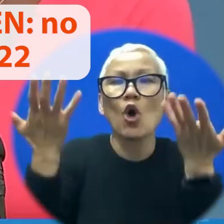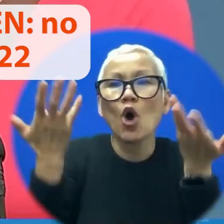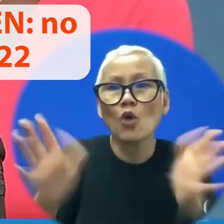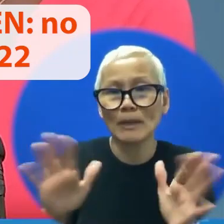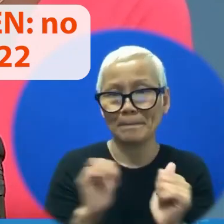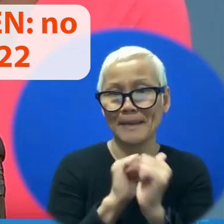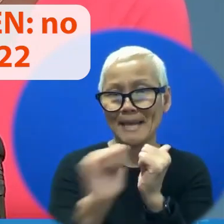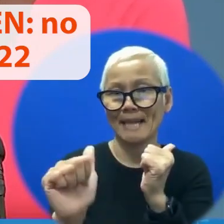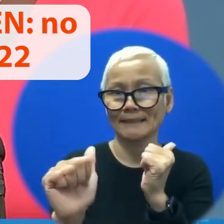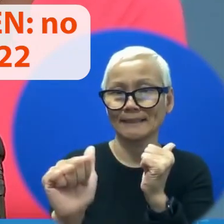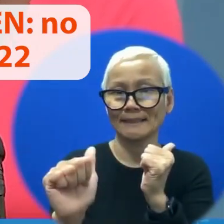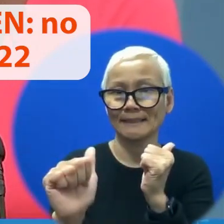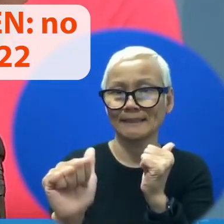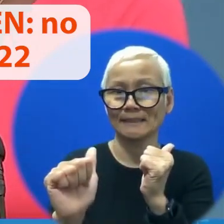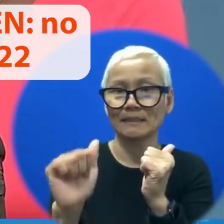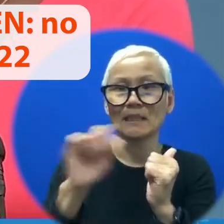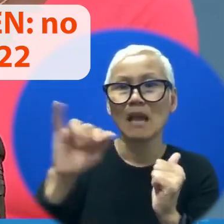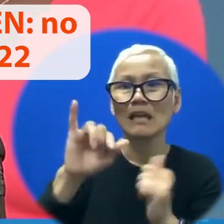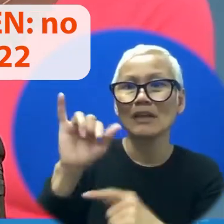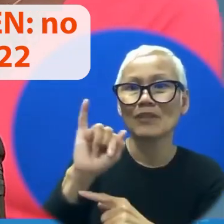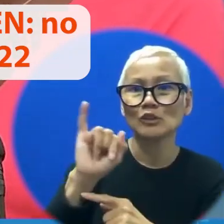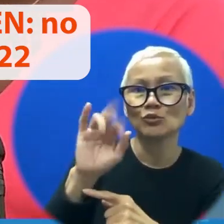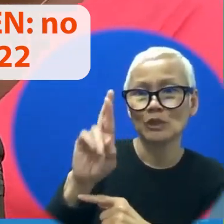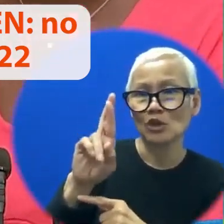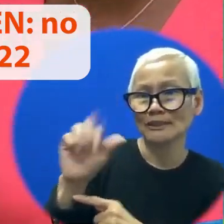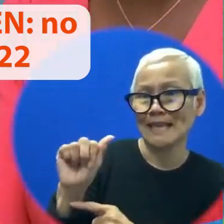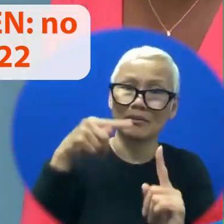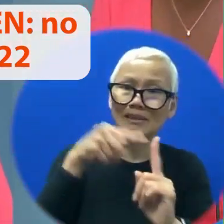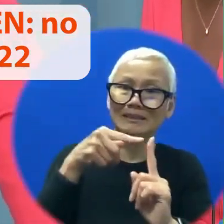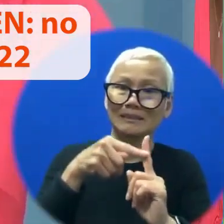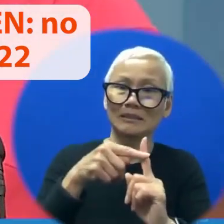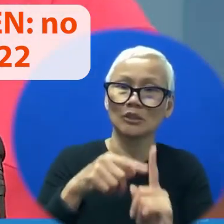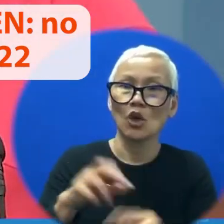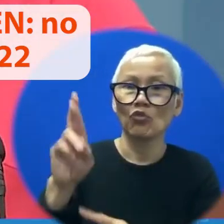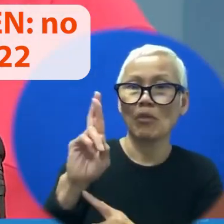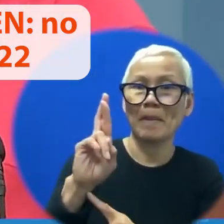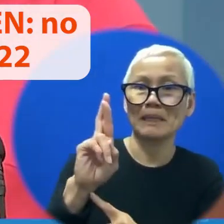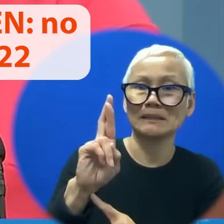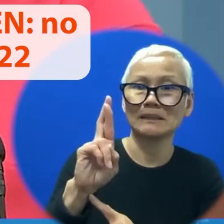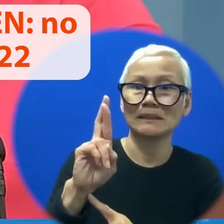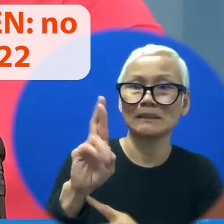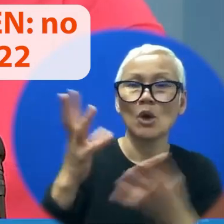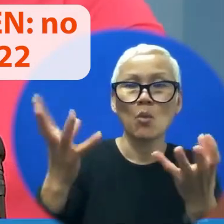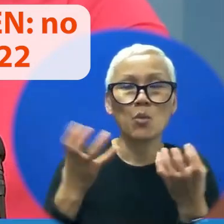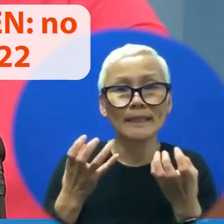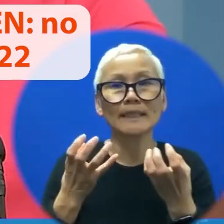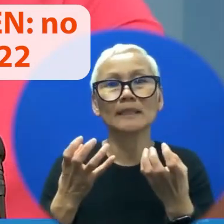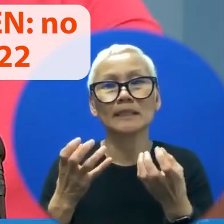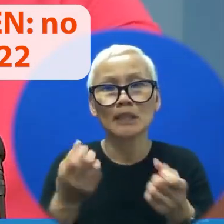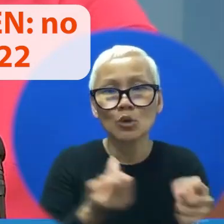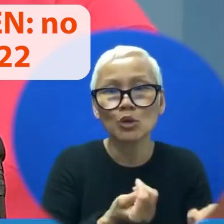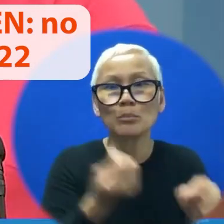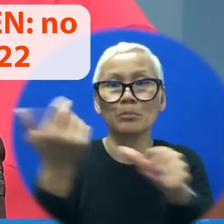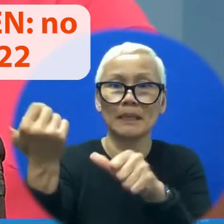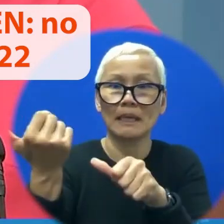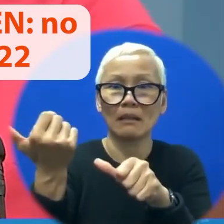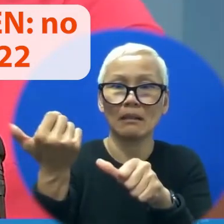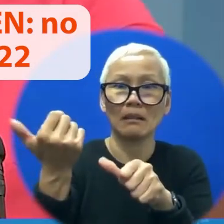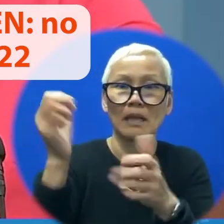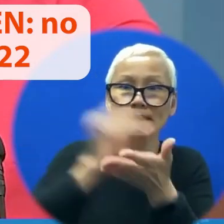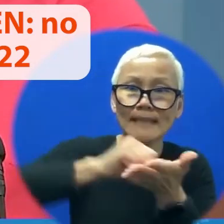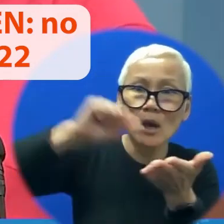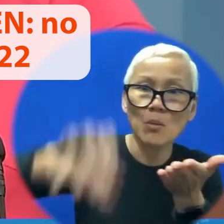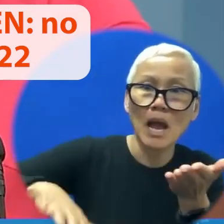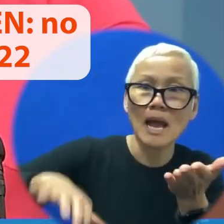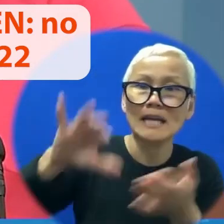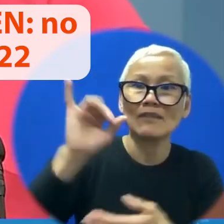renegotiate things that have already passed, right? You think about the Inflation Reduction Act, and Republicans were very clear. They wanted to repeal that. They wanted to